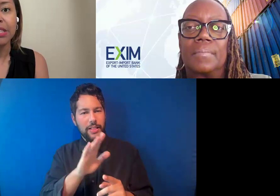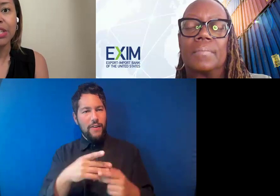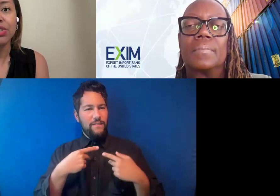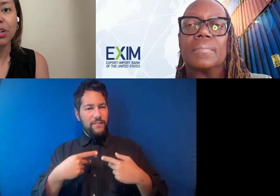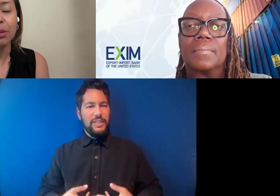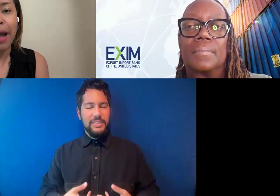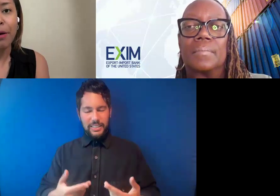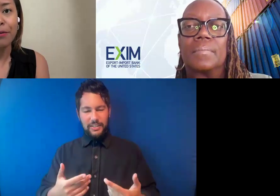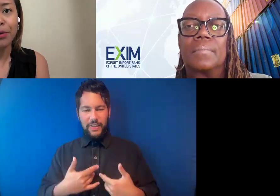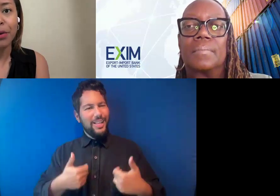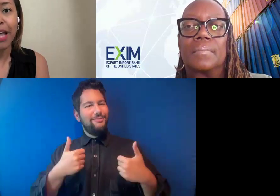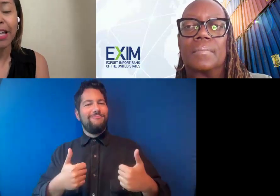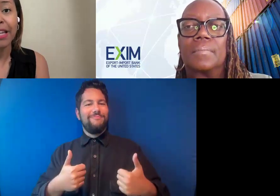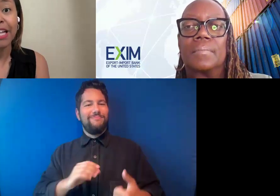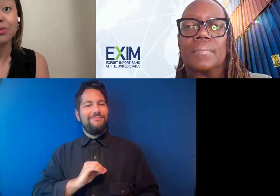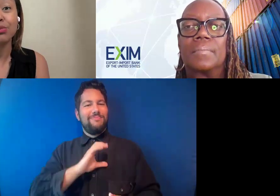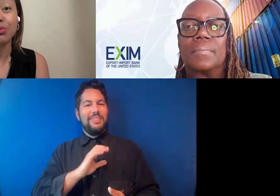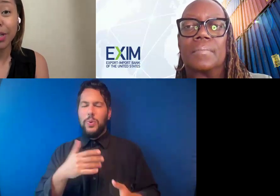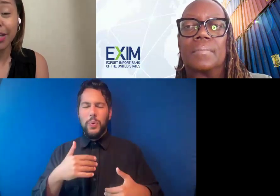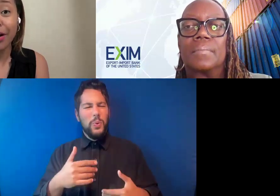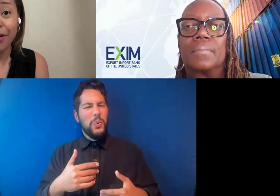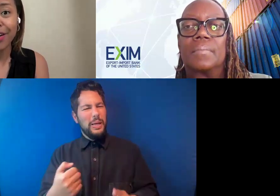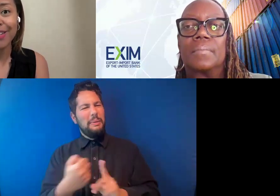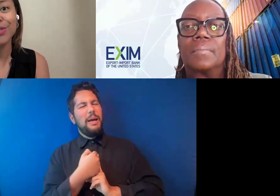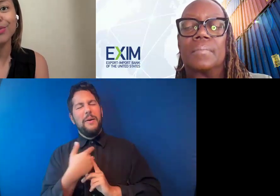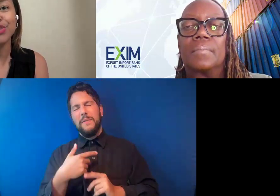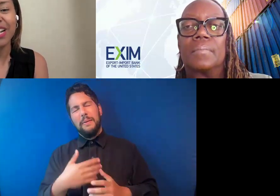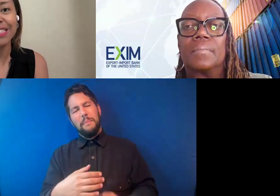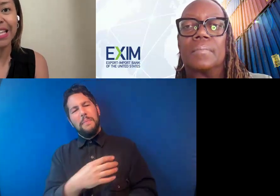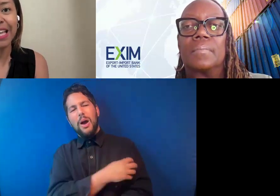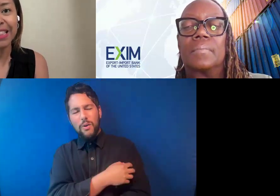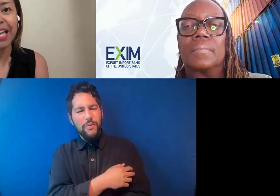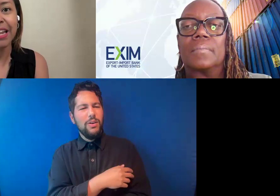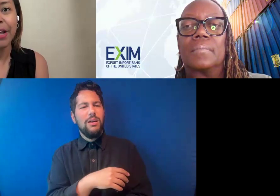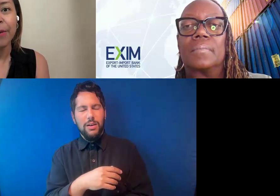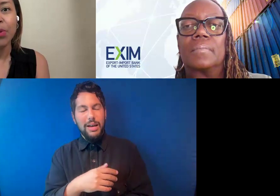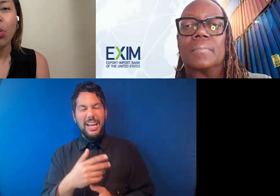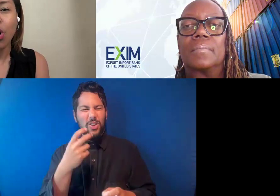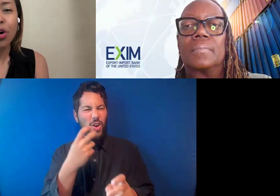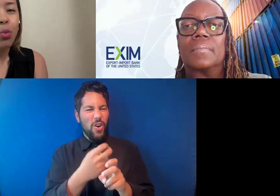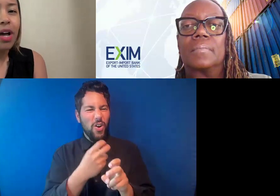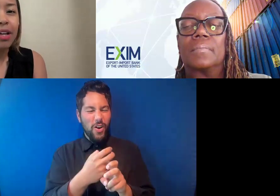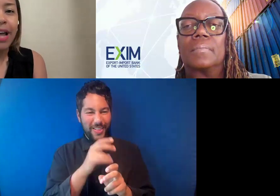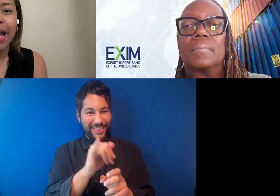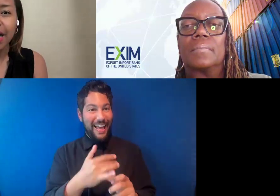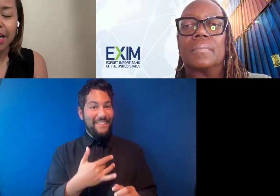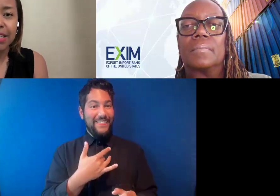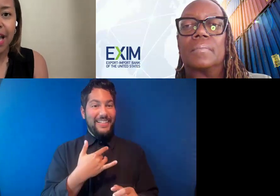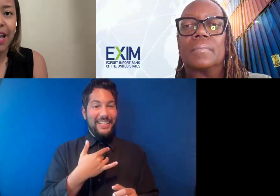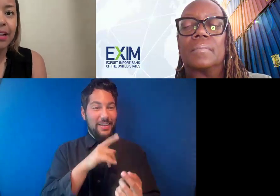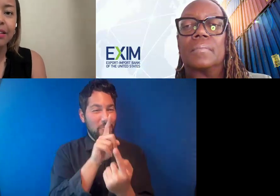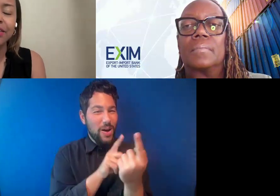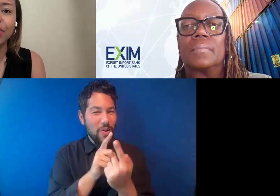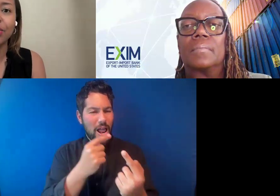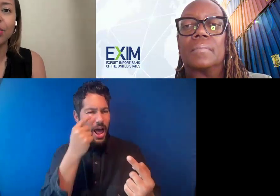being is extremely powerful. And it's really hard to translate that one-on-one